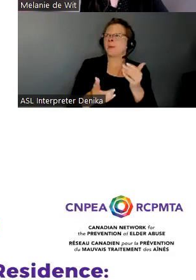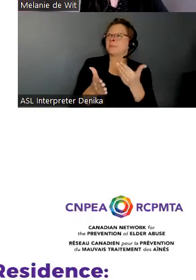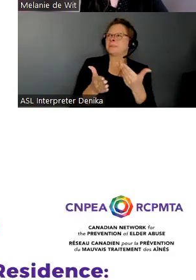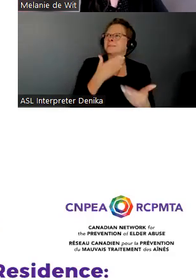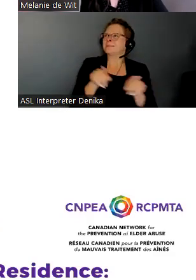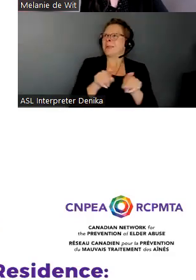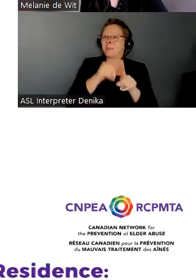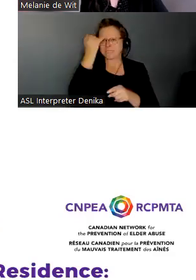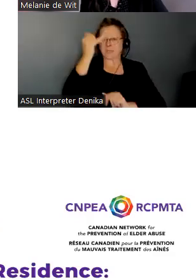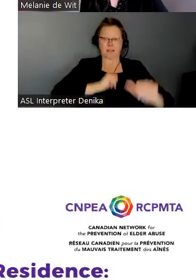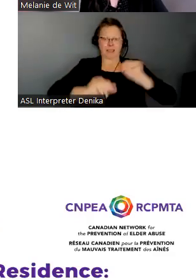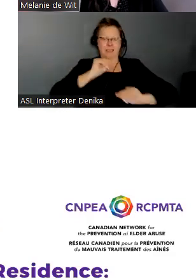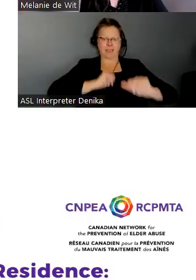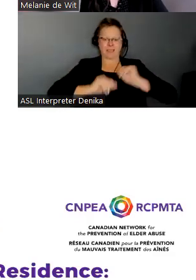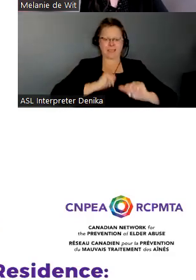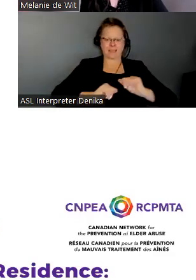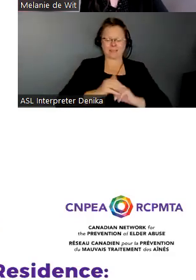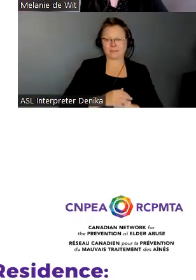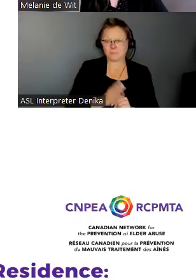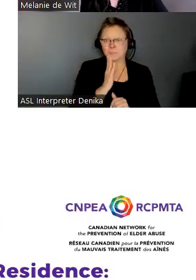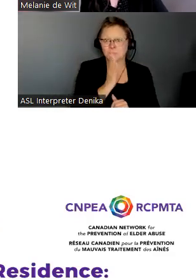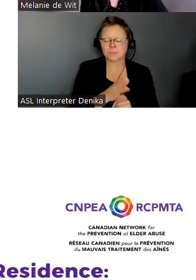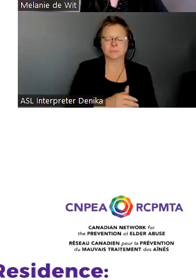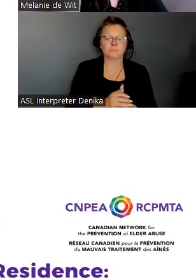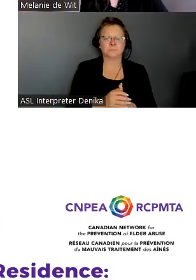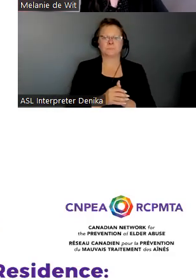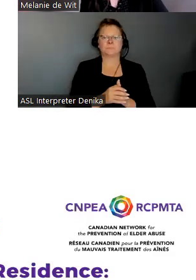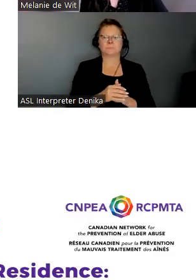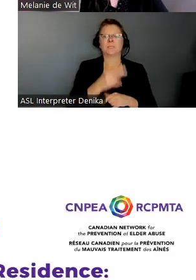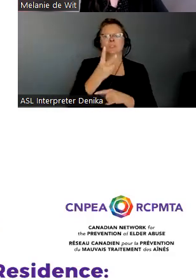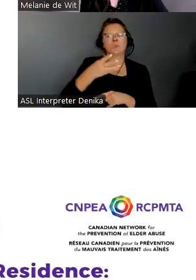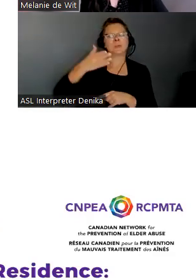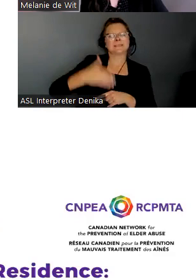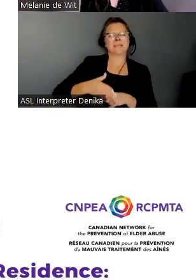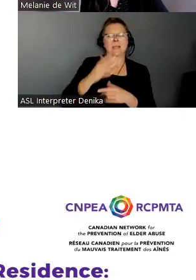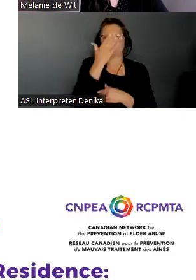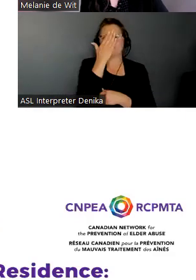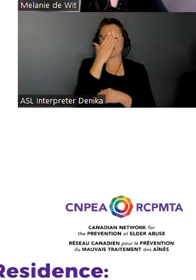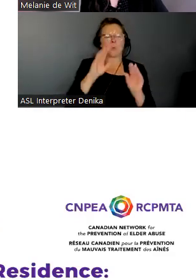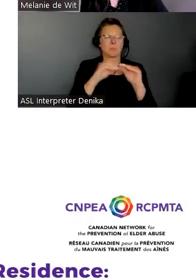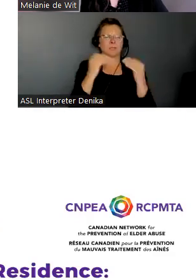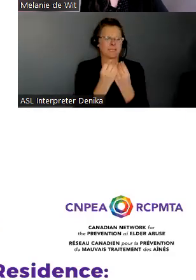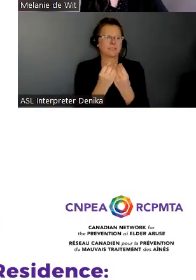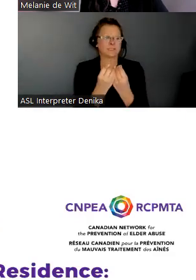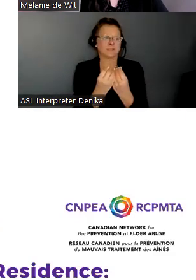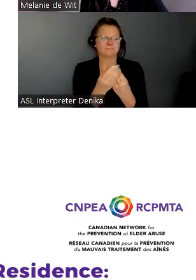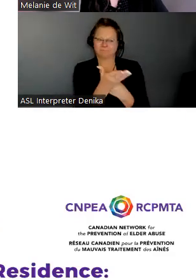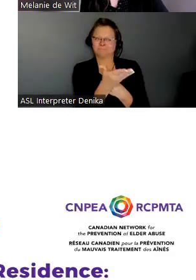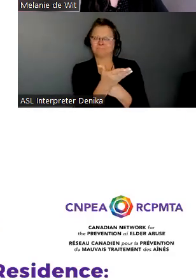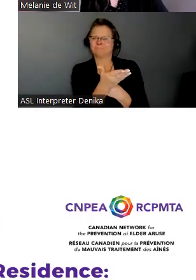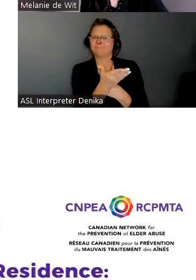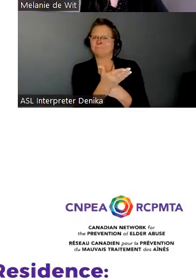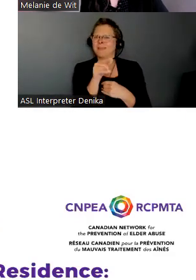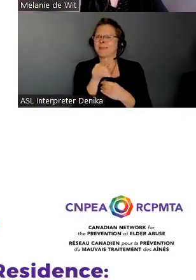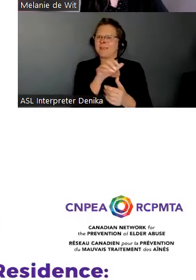will be done online, and it is with the Two-Sided Mirror organization with the Mixed Theatre Company